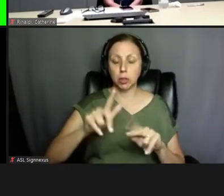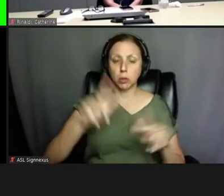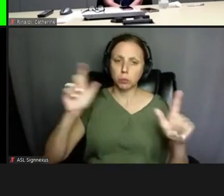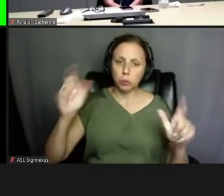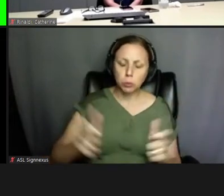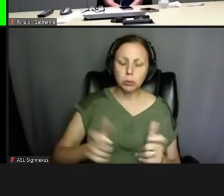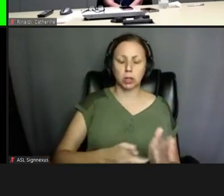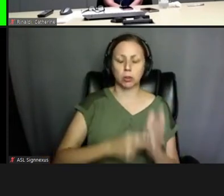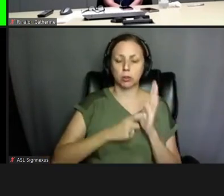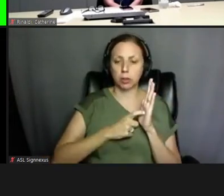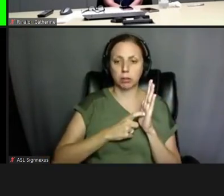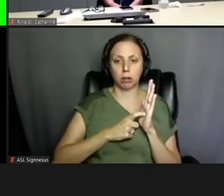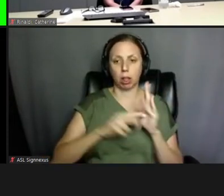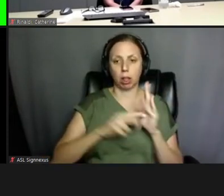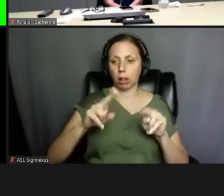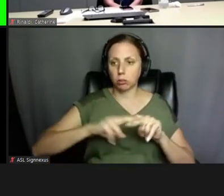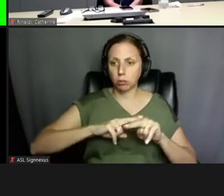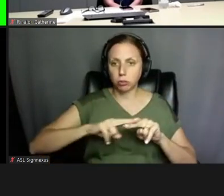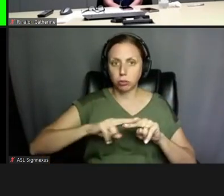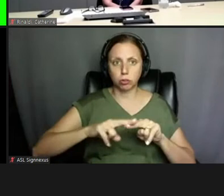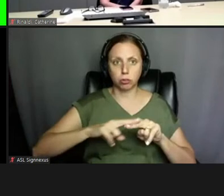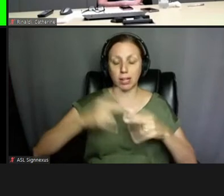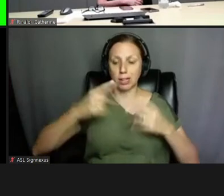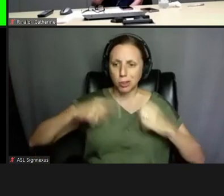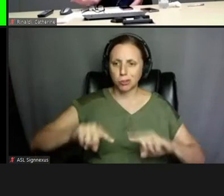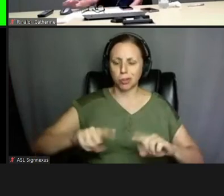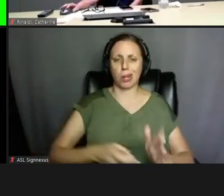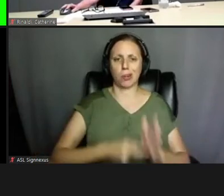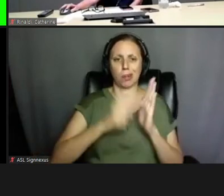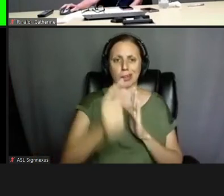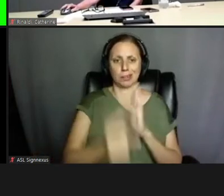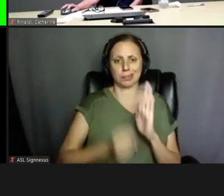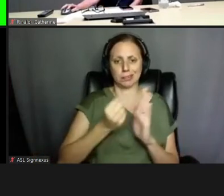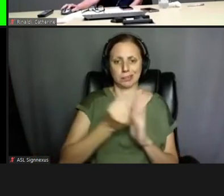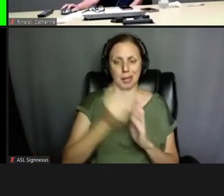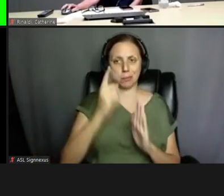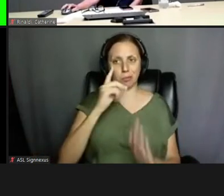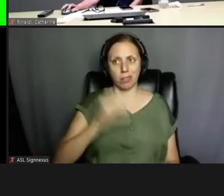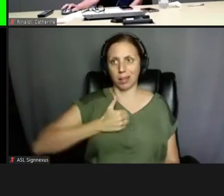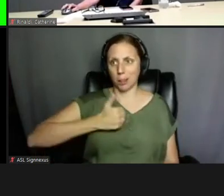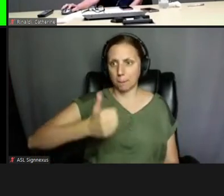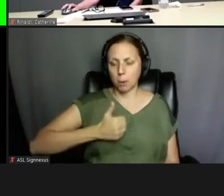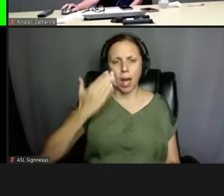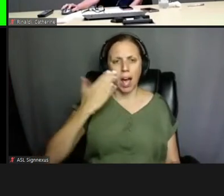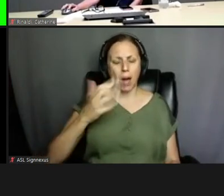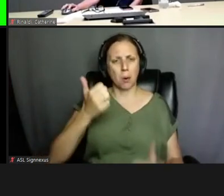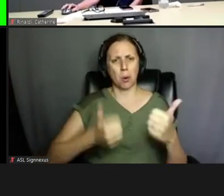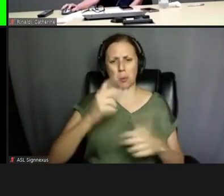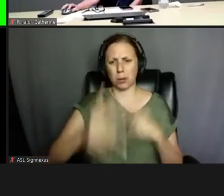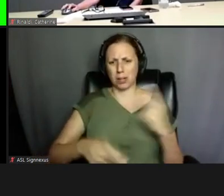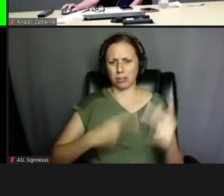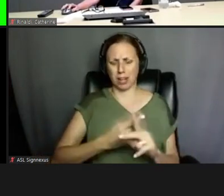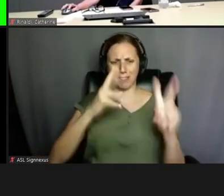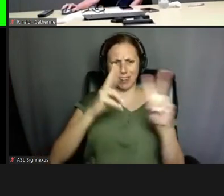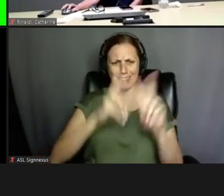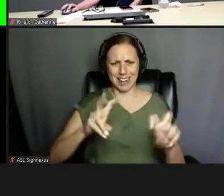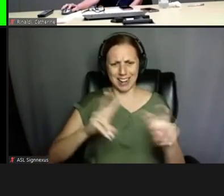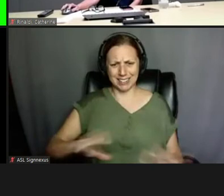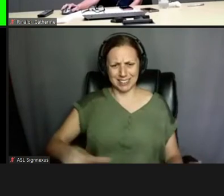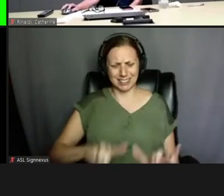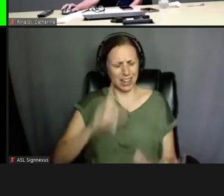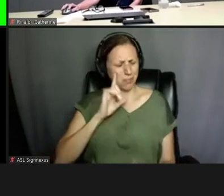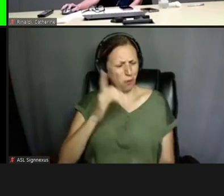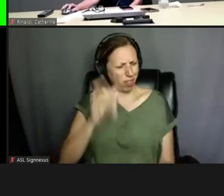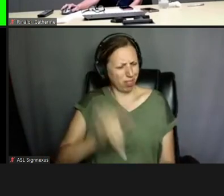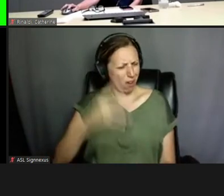critical trains during critical times of the commute. I don't know what type of analysis was done to come to that conclusion,